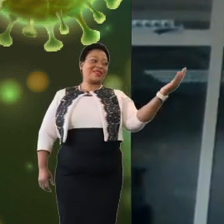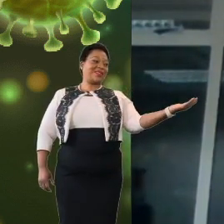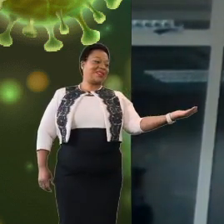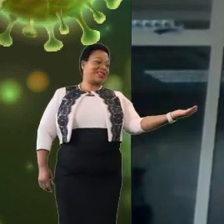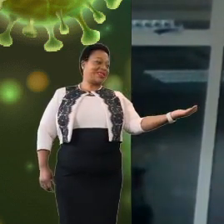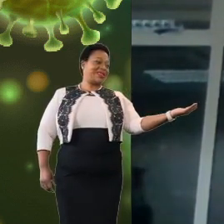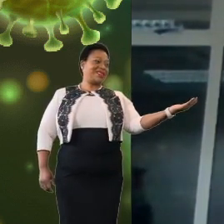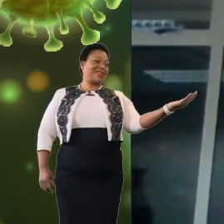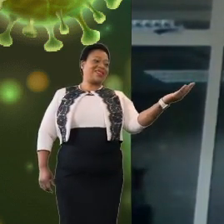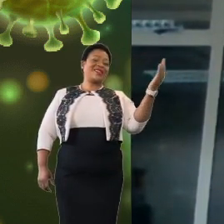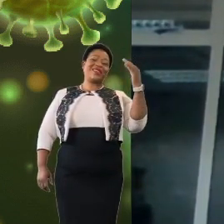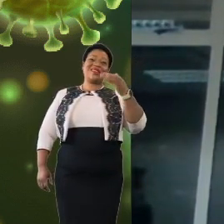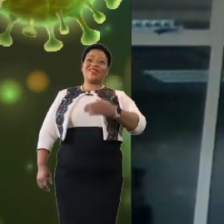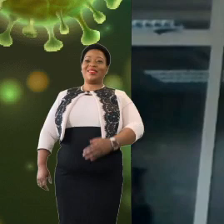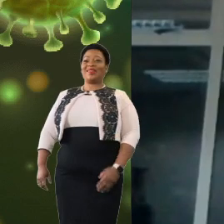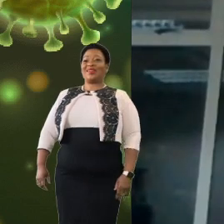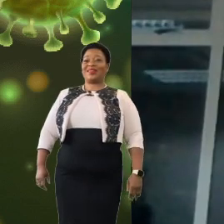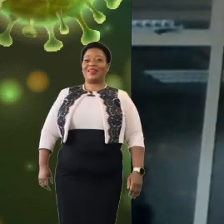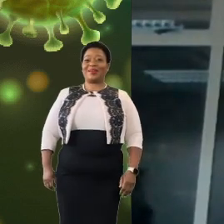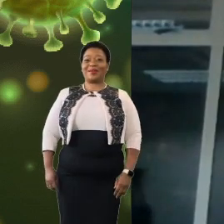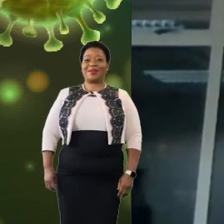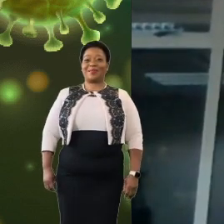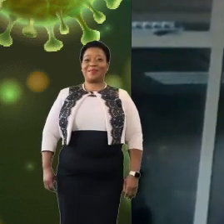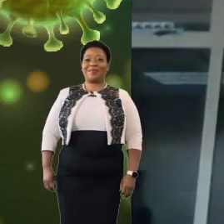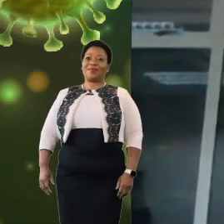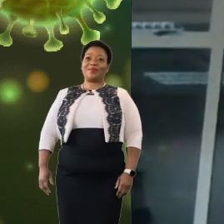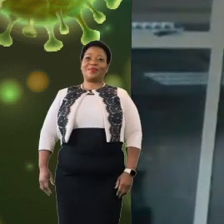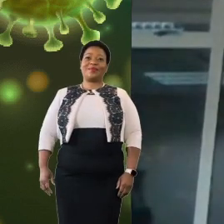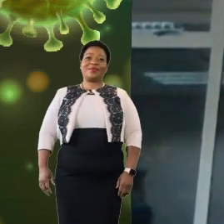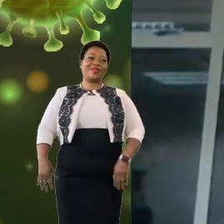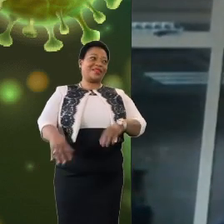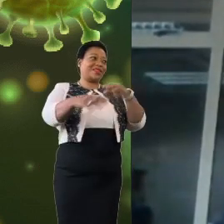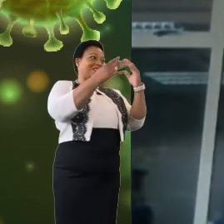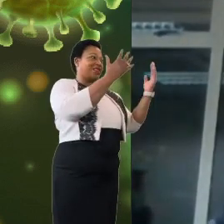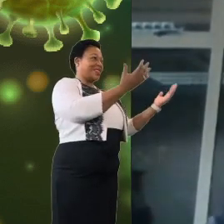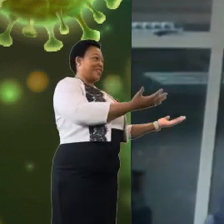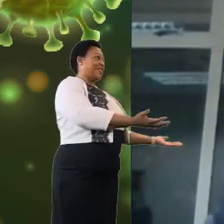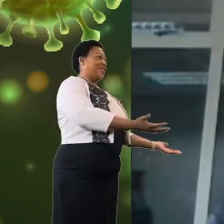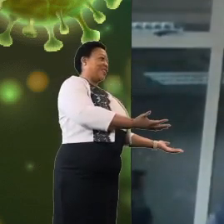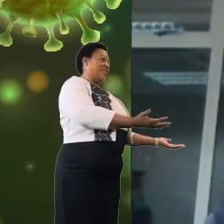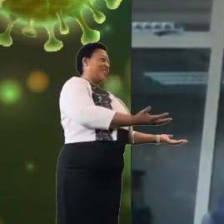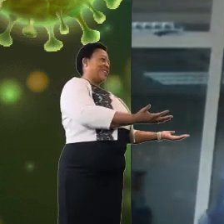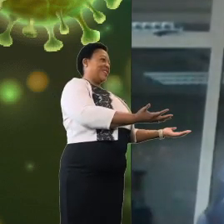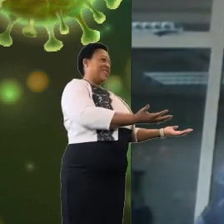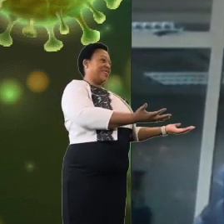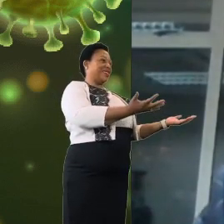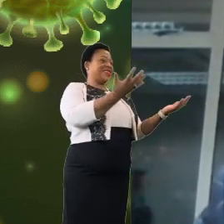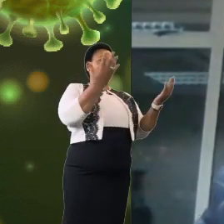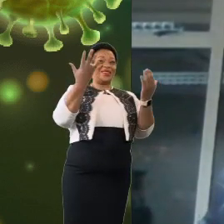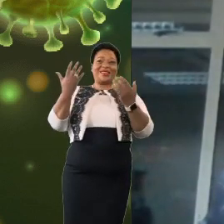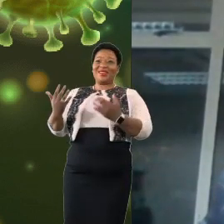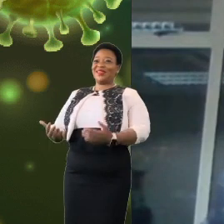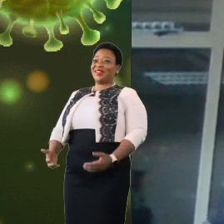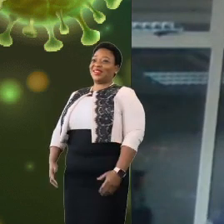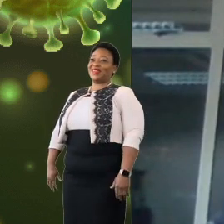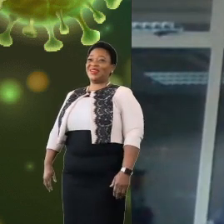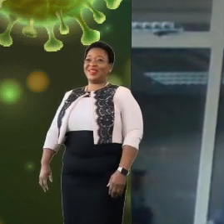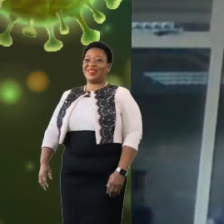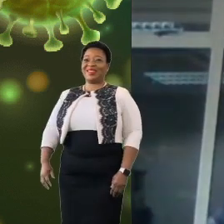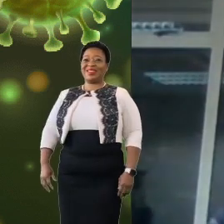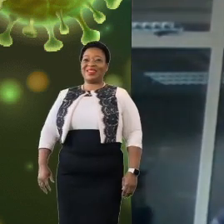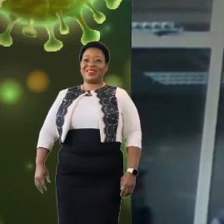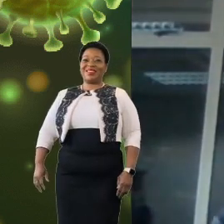It doesn't seem like it. I think Thulani, as my co-convener on it, I see